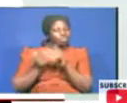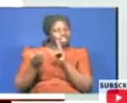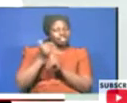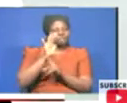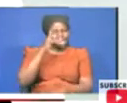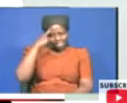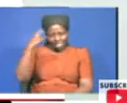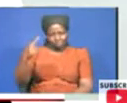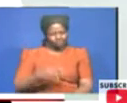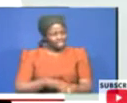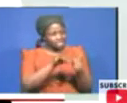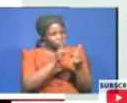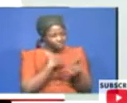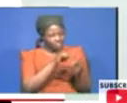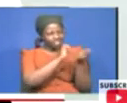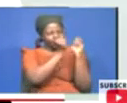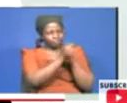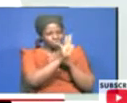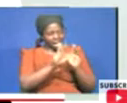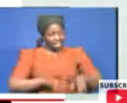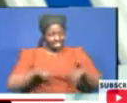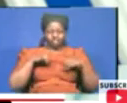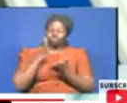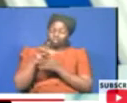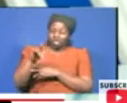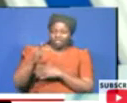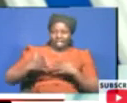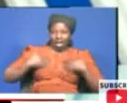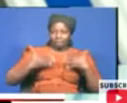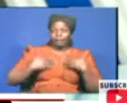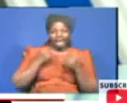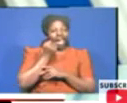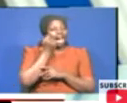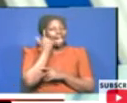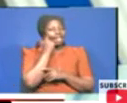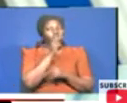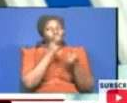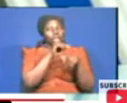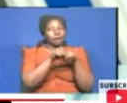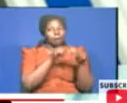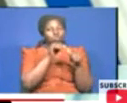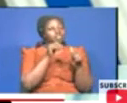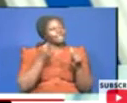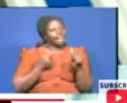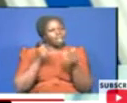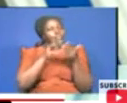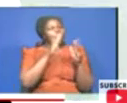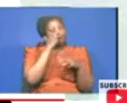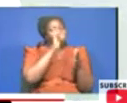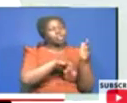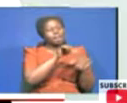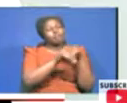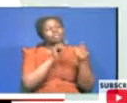And you transformed her life. And she is happy. Yeah. Yeah. I realize you're talking a lot more about girls. How yes. about the boy child?